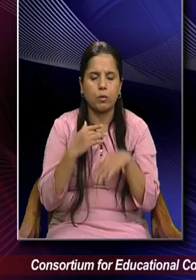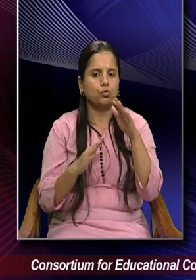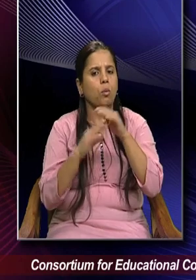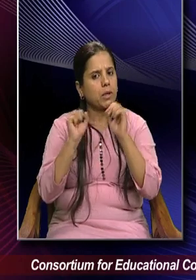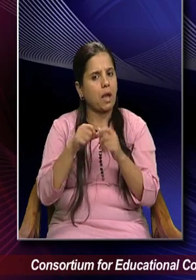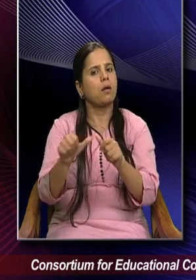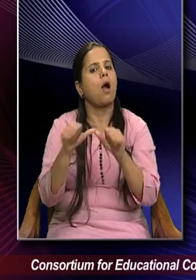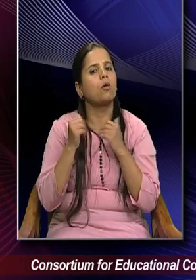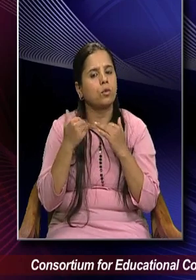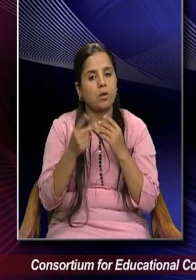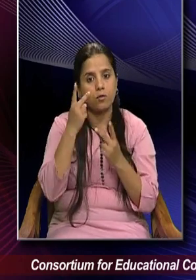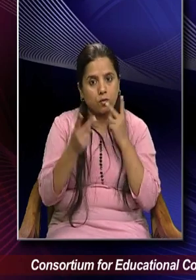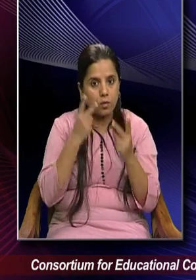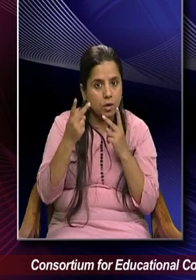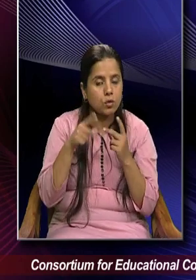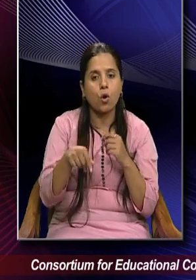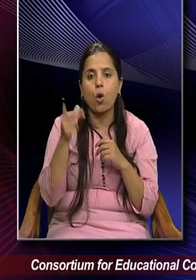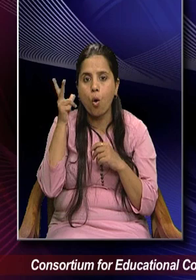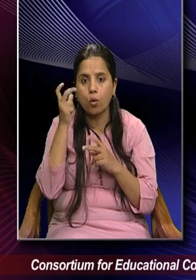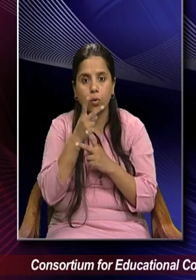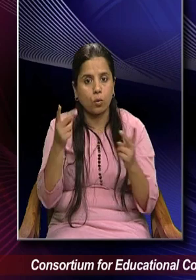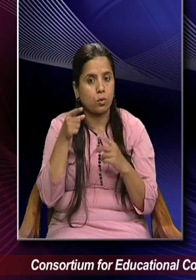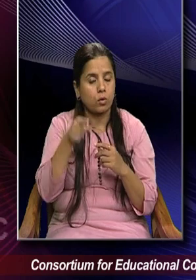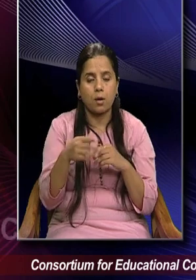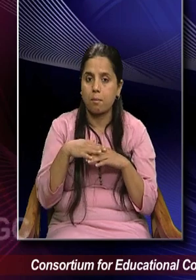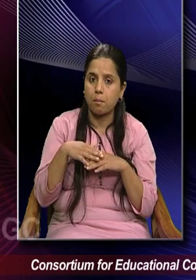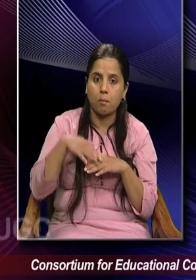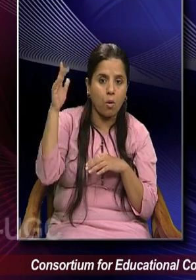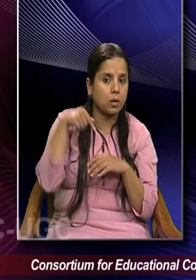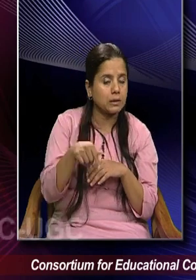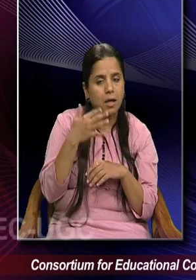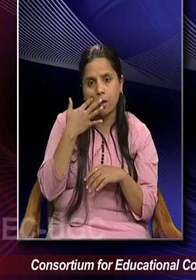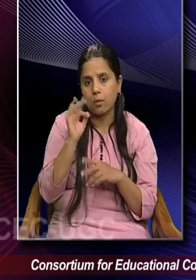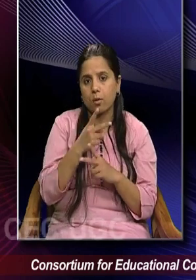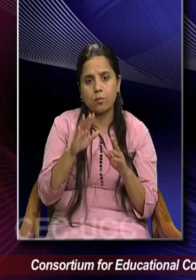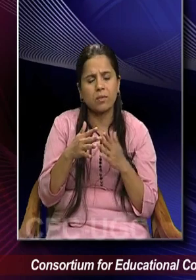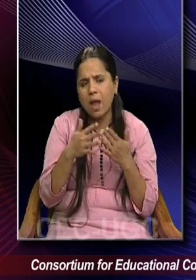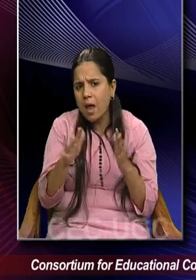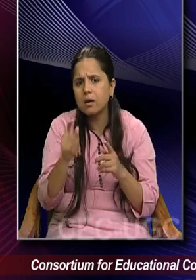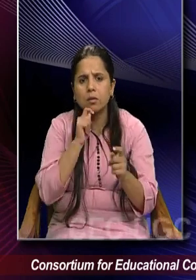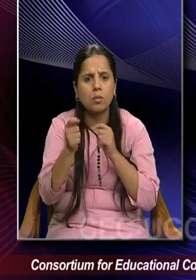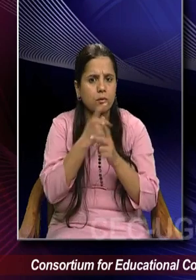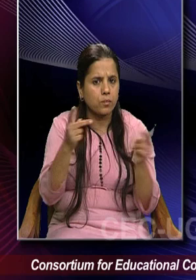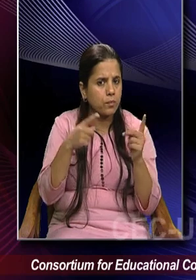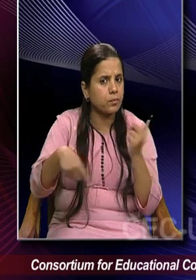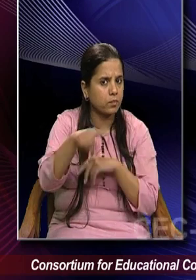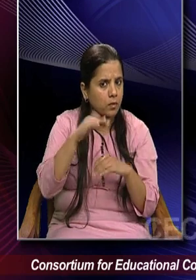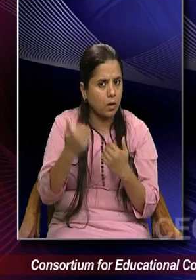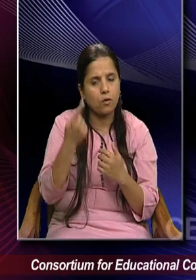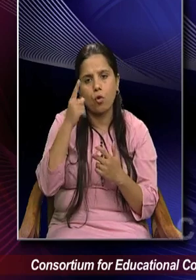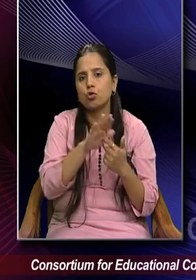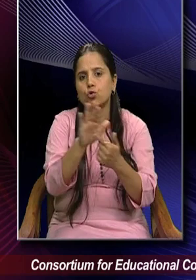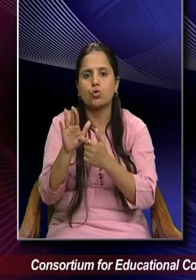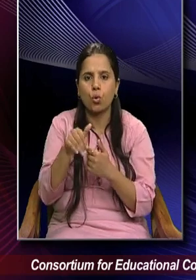time. And visual and audio is the utmost, important in any media. Dignified